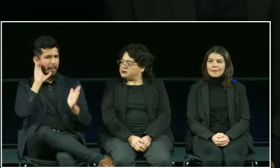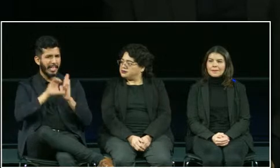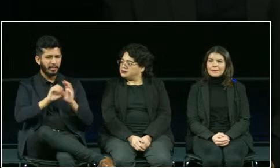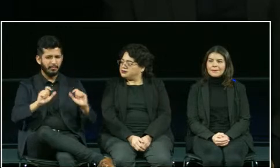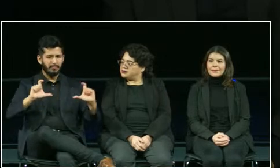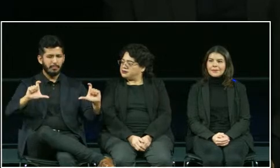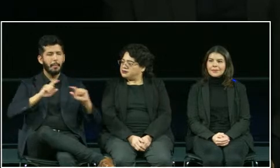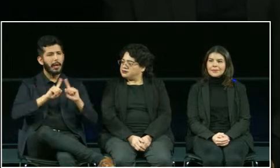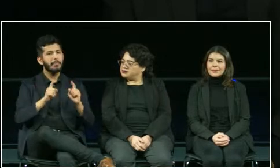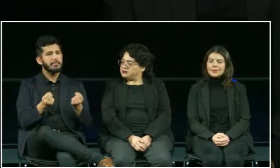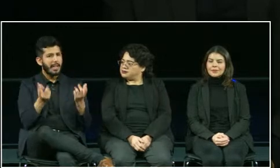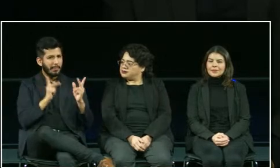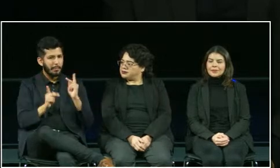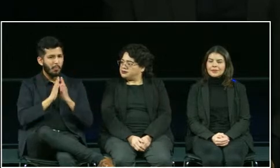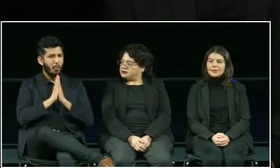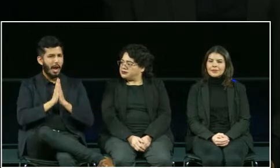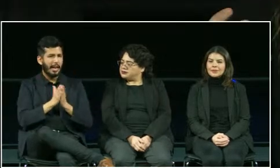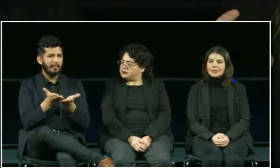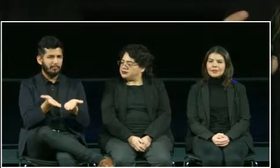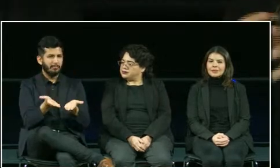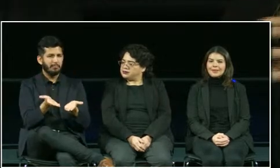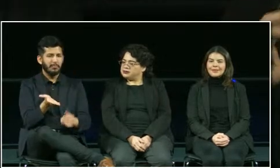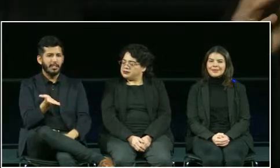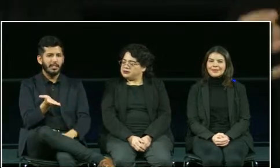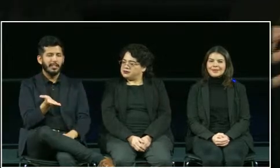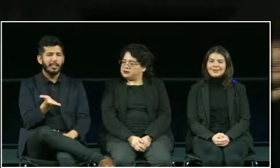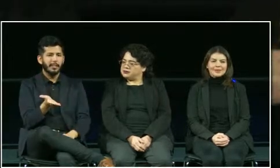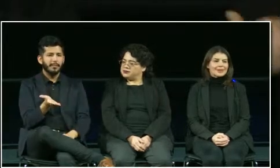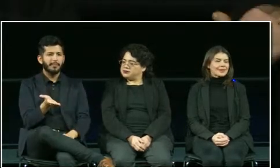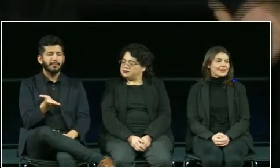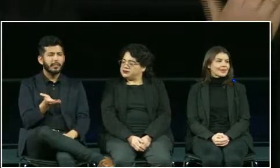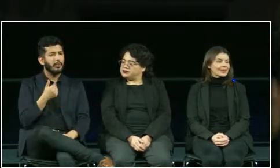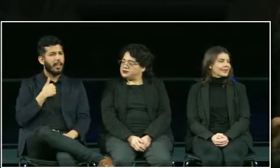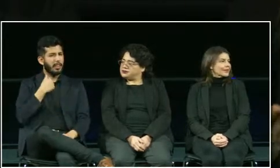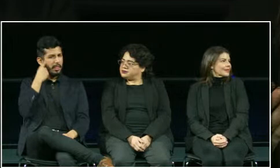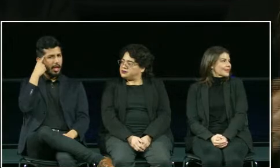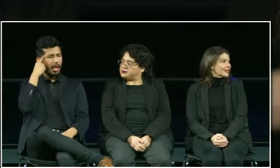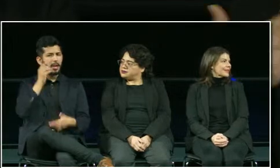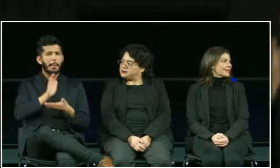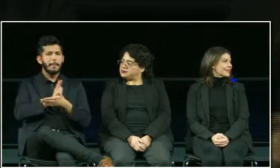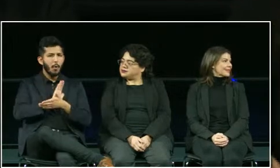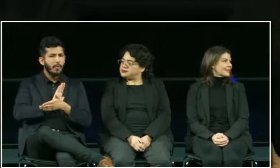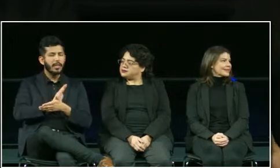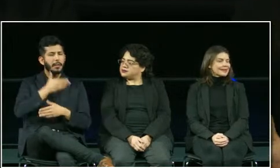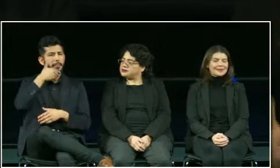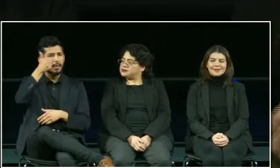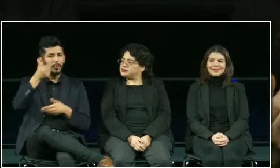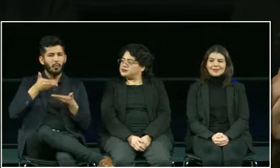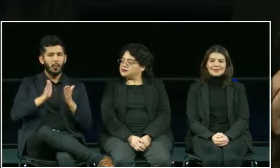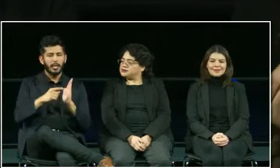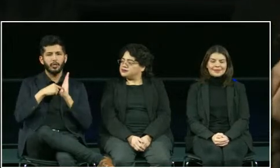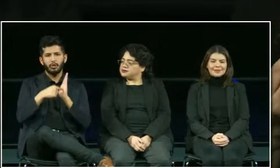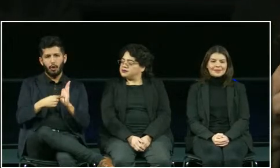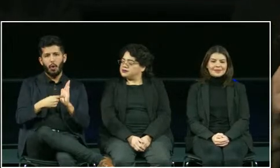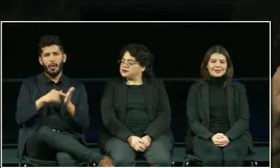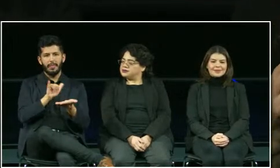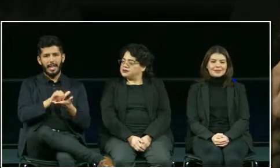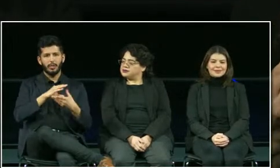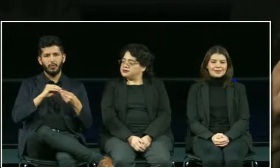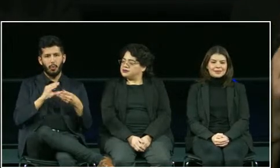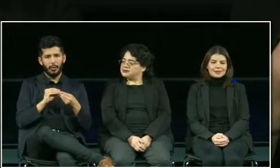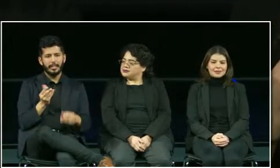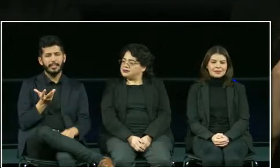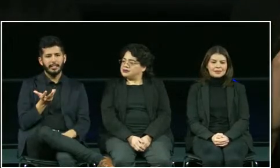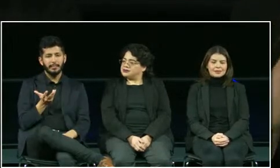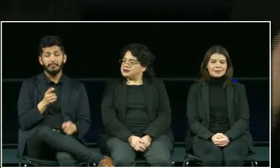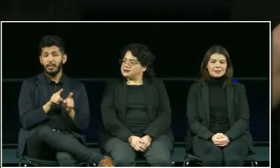And so I thought the movie was the best way to tell this story. And also